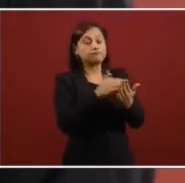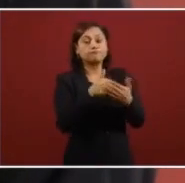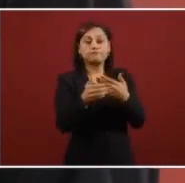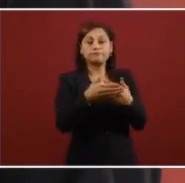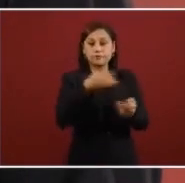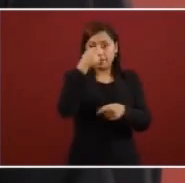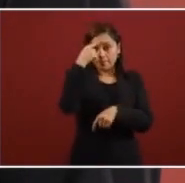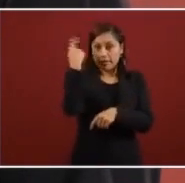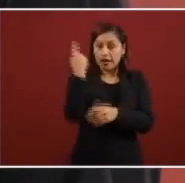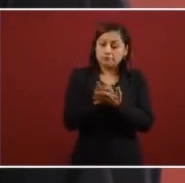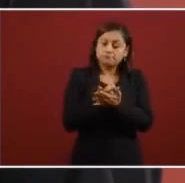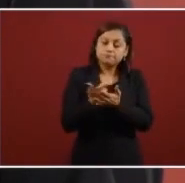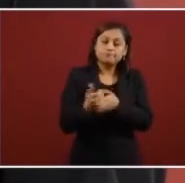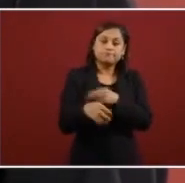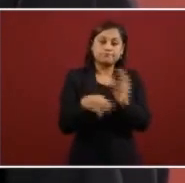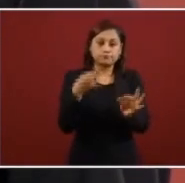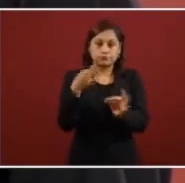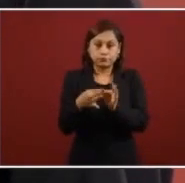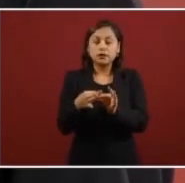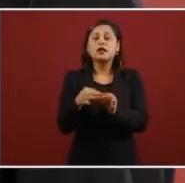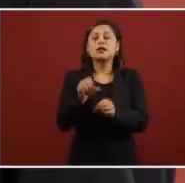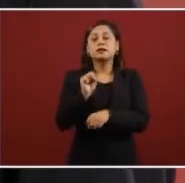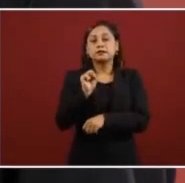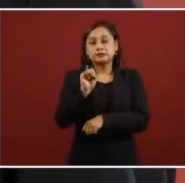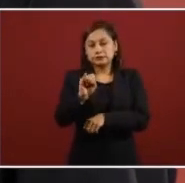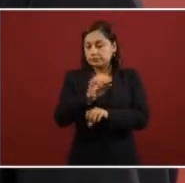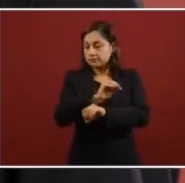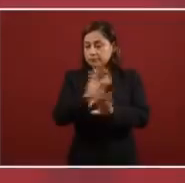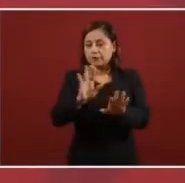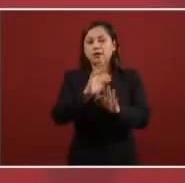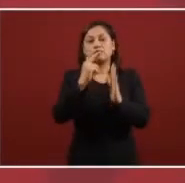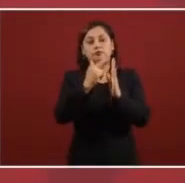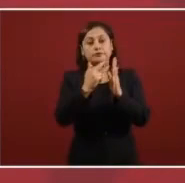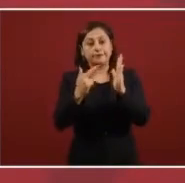Of course, there is a colleaguing